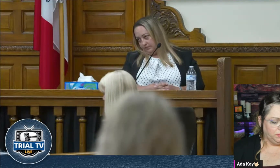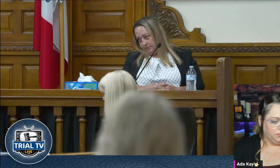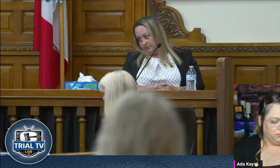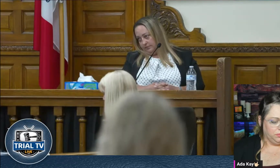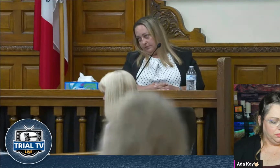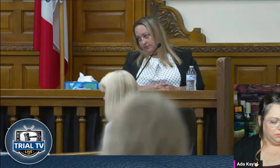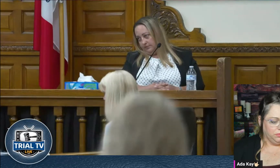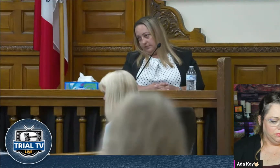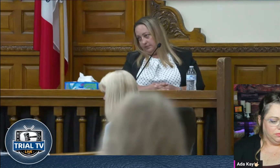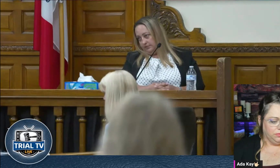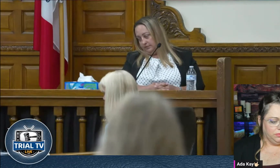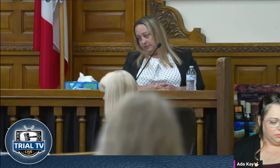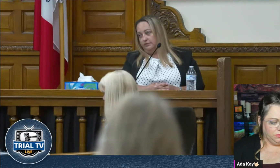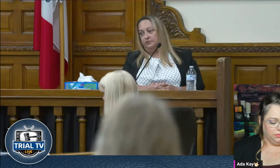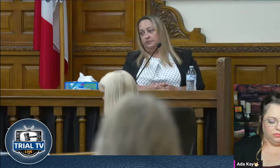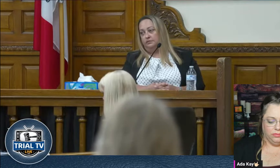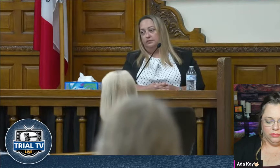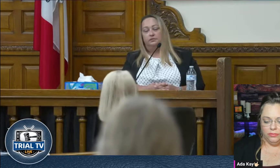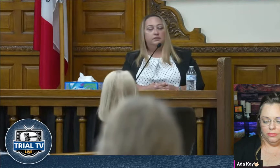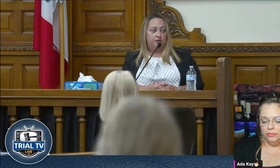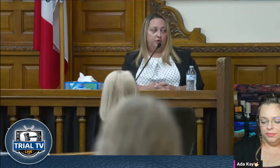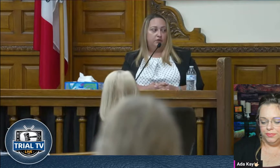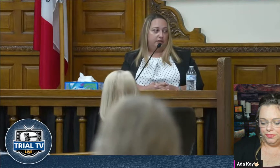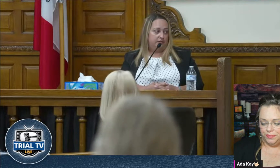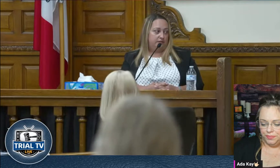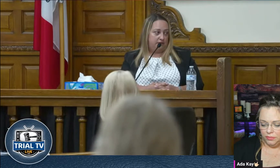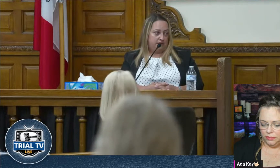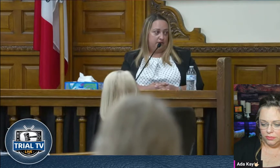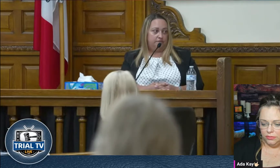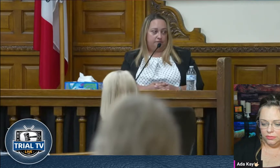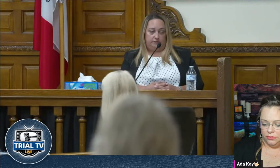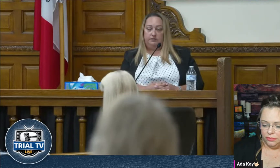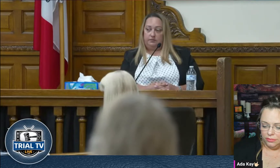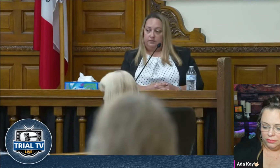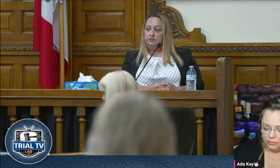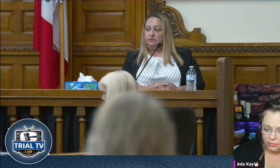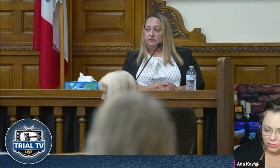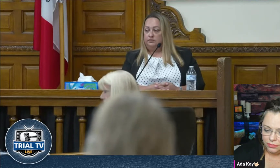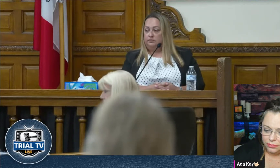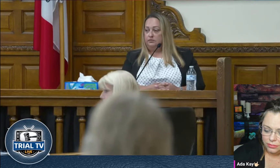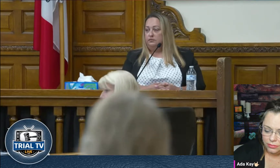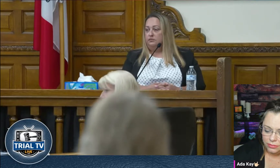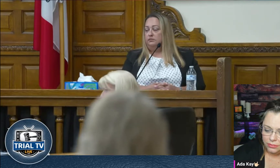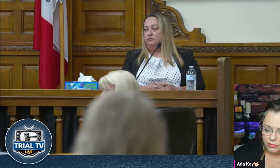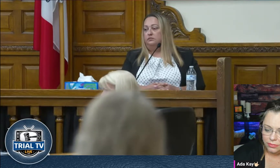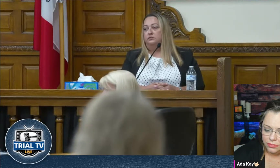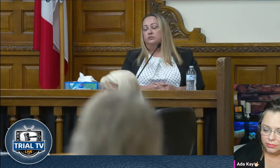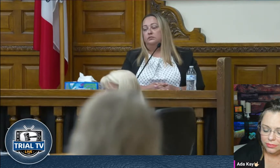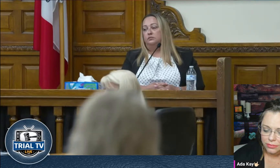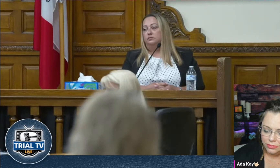DNA that might have been there before? In most cases, yes.